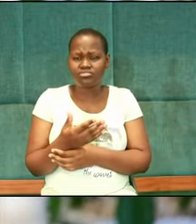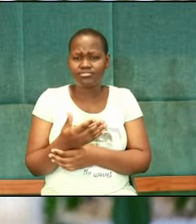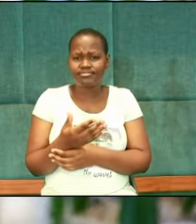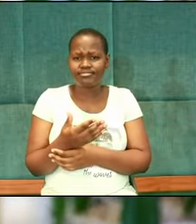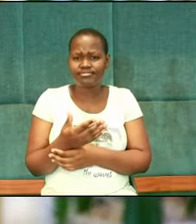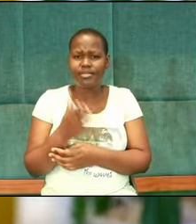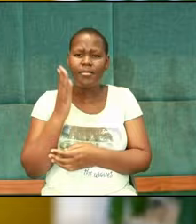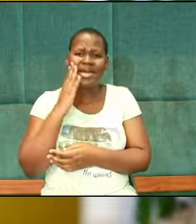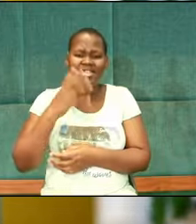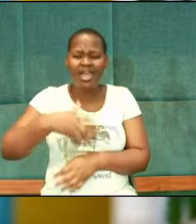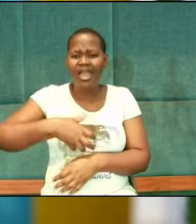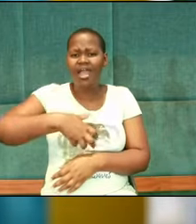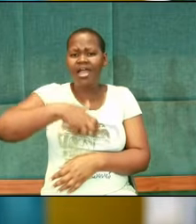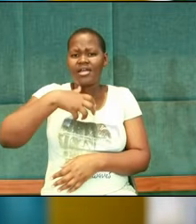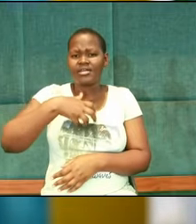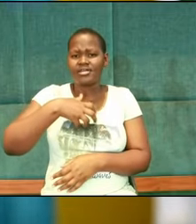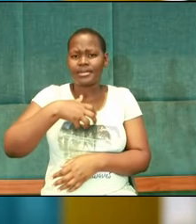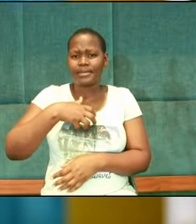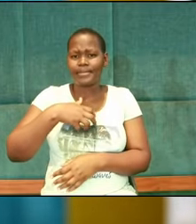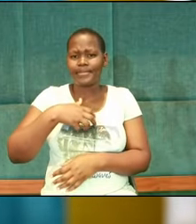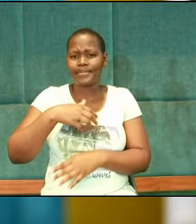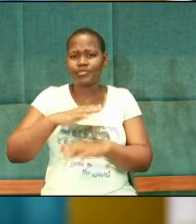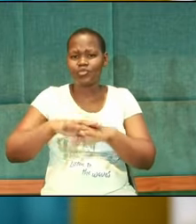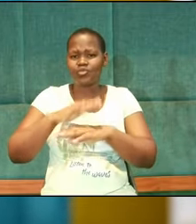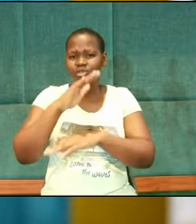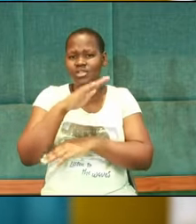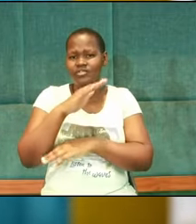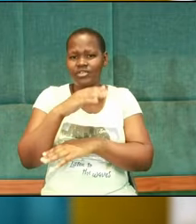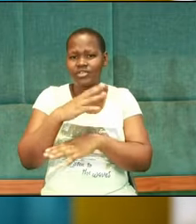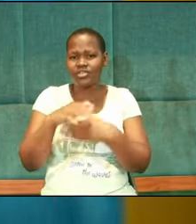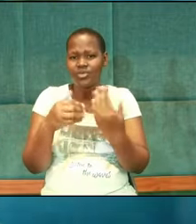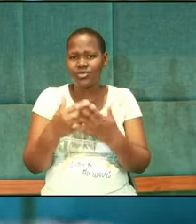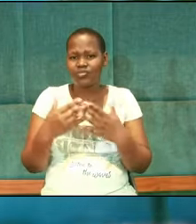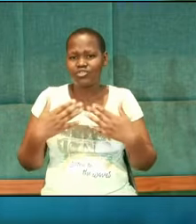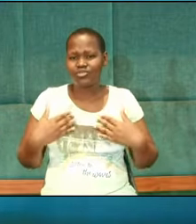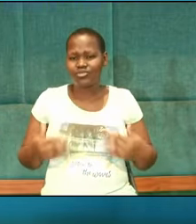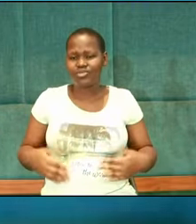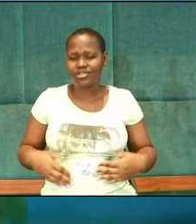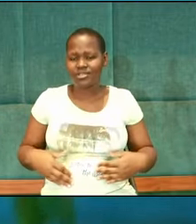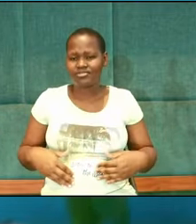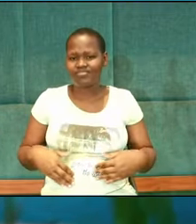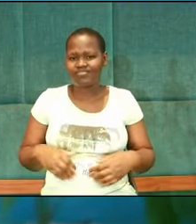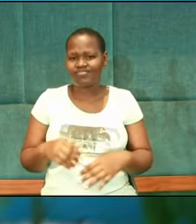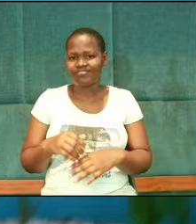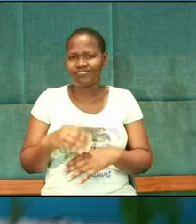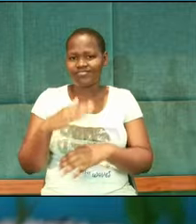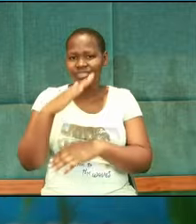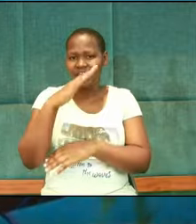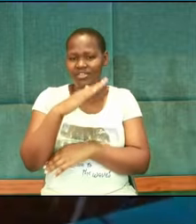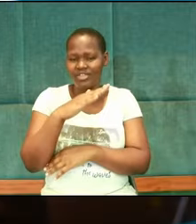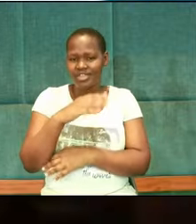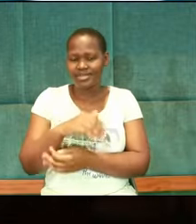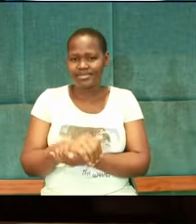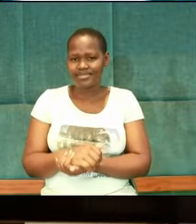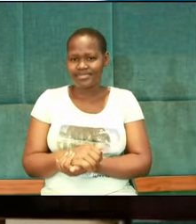angry. Good evening, everybody. The response is, good evening. Mm-hmm.